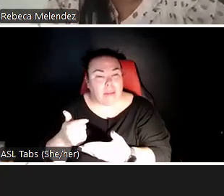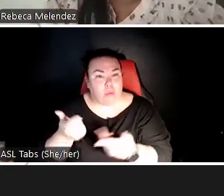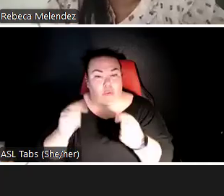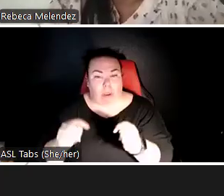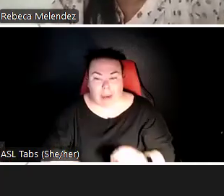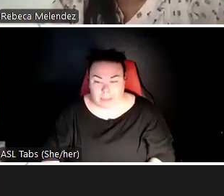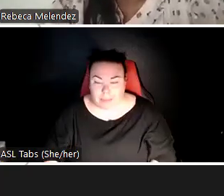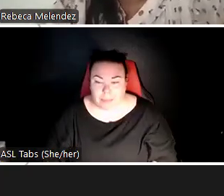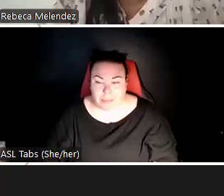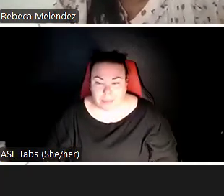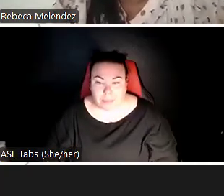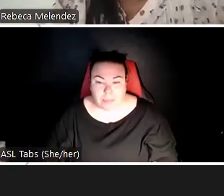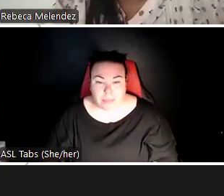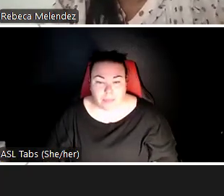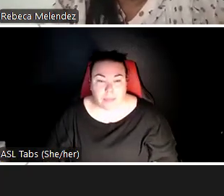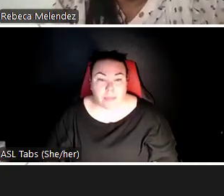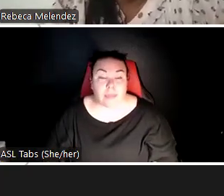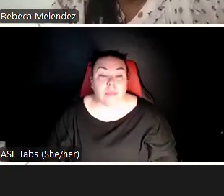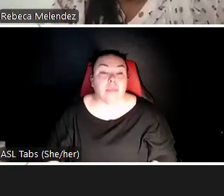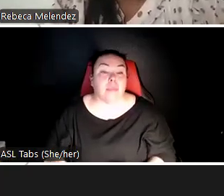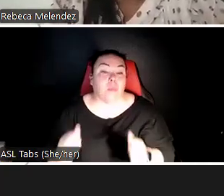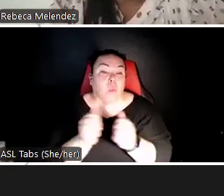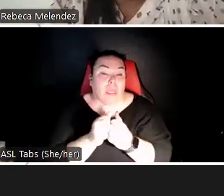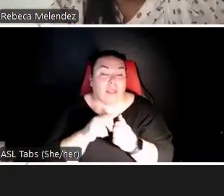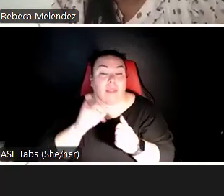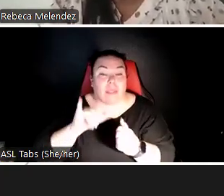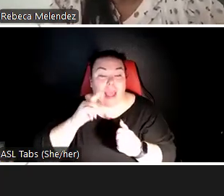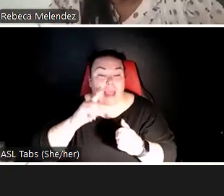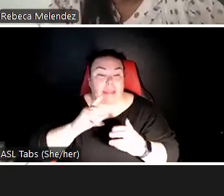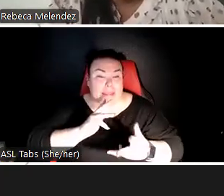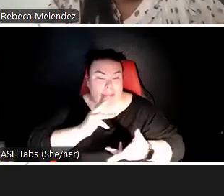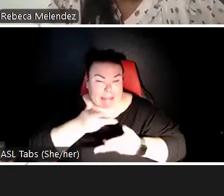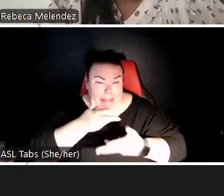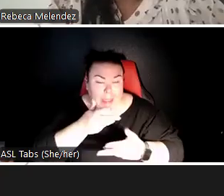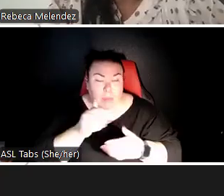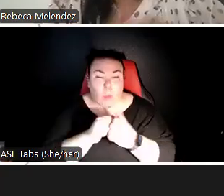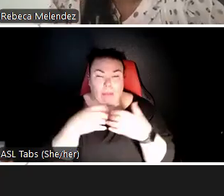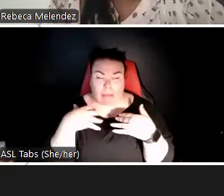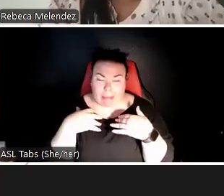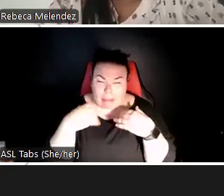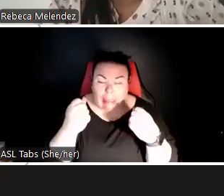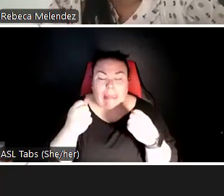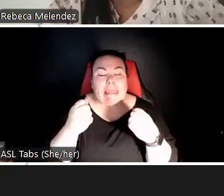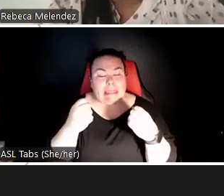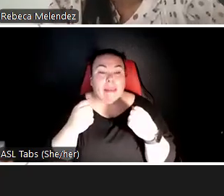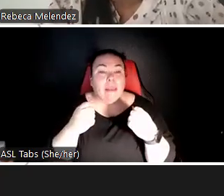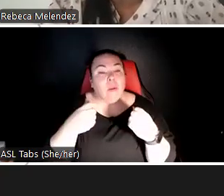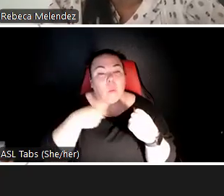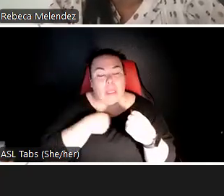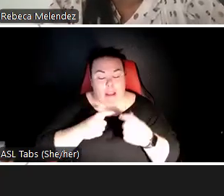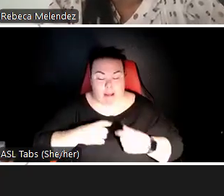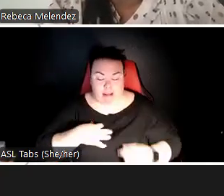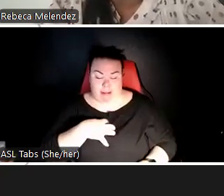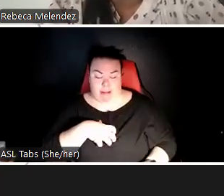We are leading the path in the way that we engage men in this work and in healing. We have a youth program